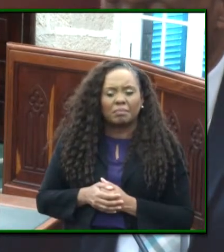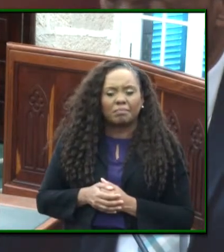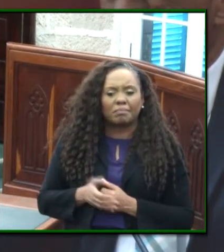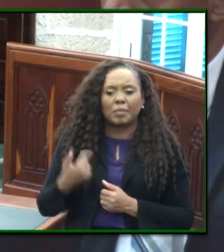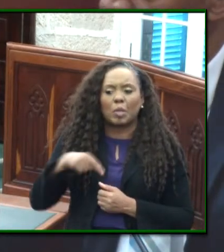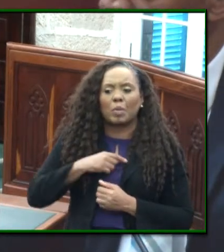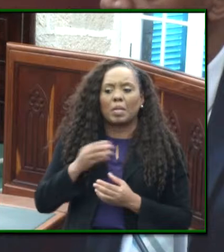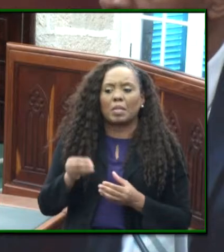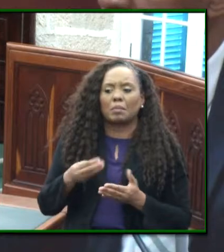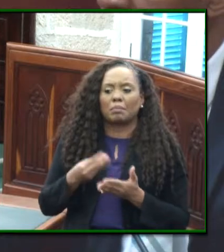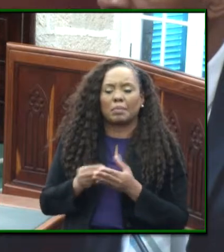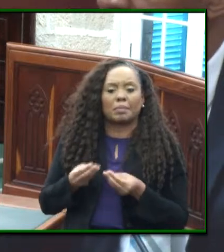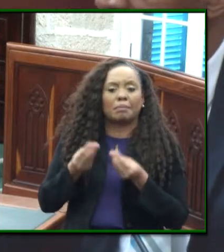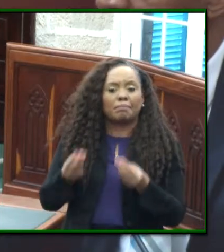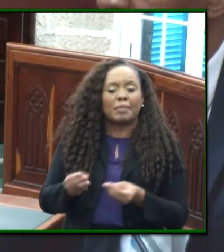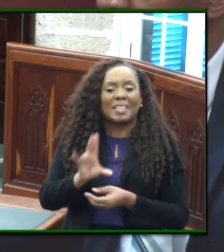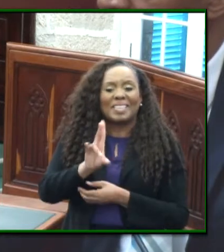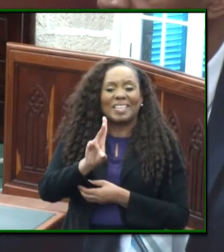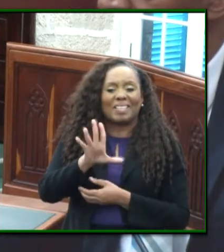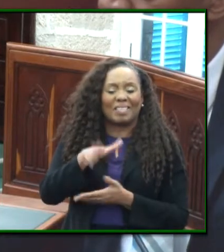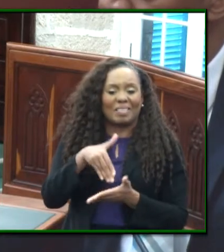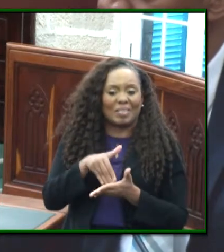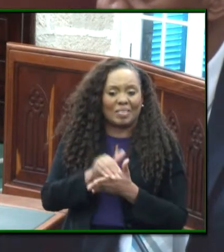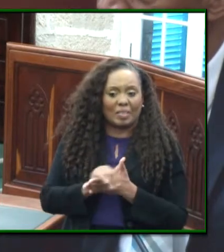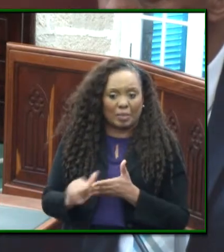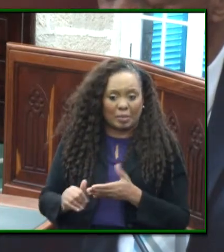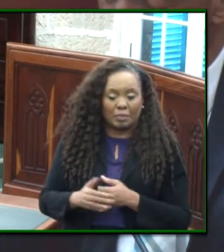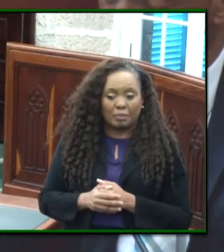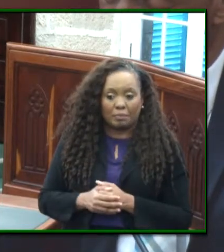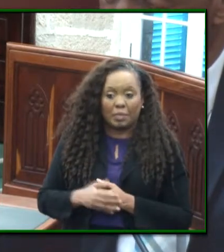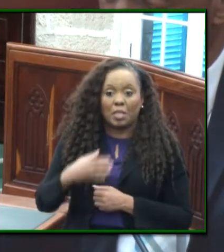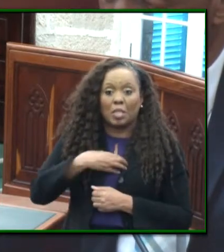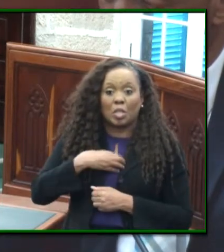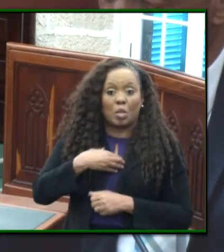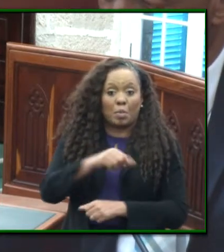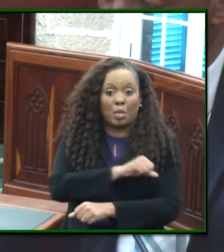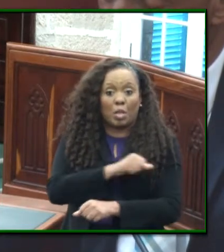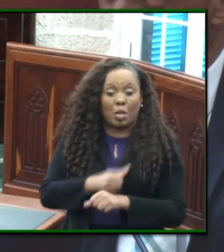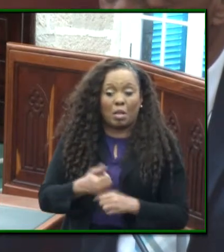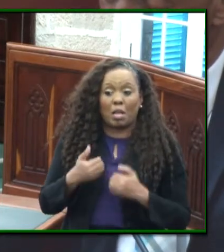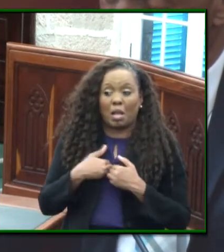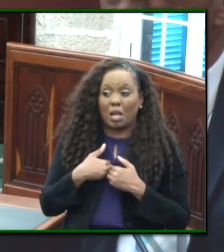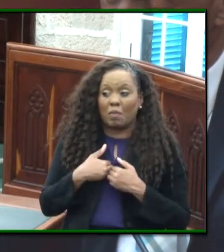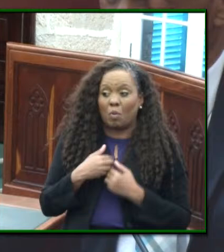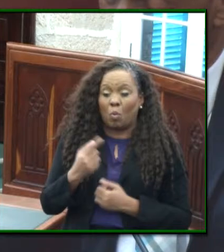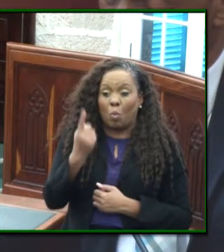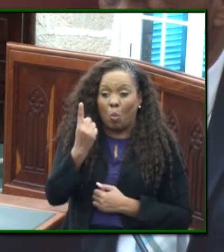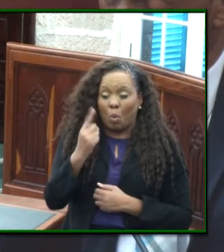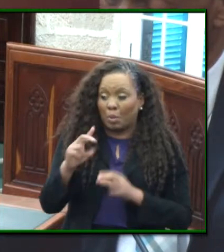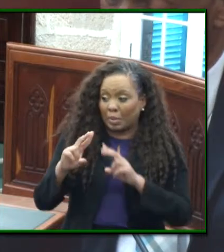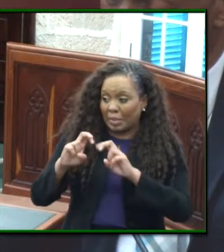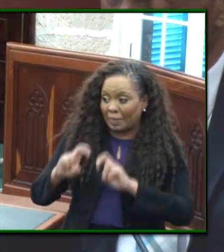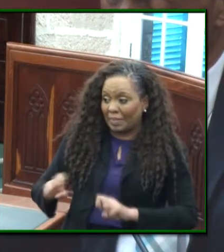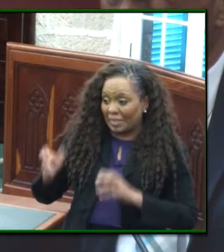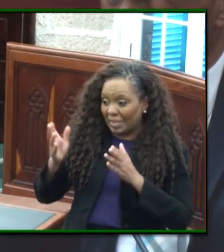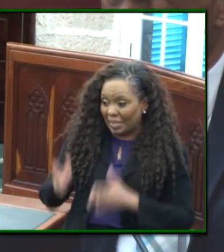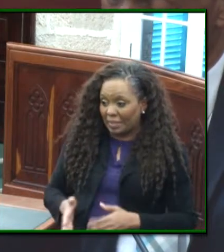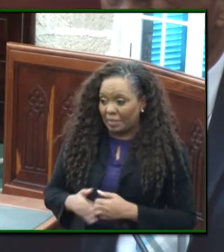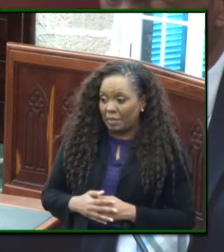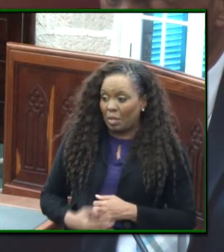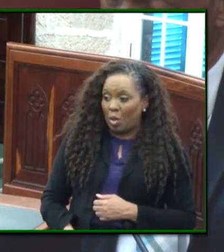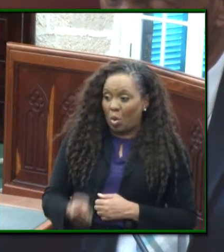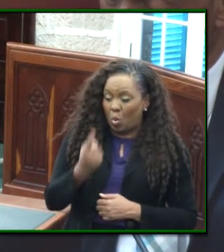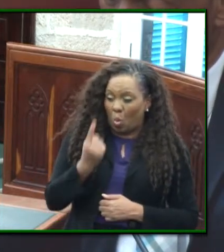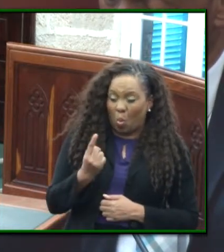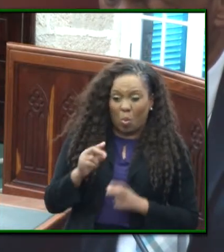The Complaints Authority has very limited staff. They only have one investigator. And that one investigator has to investigate every